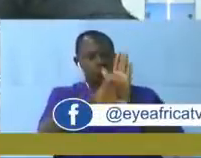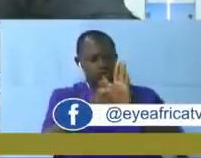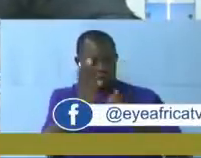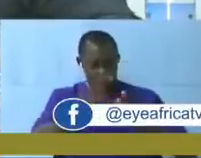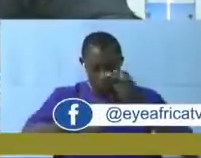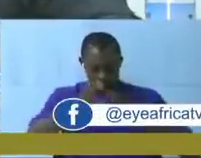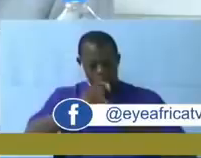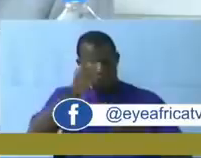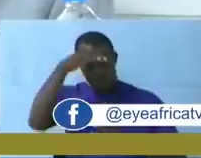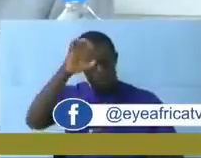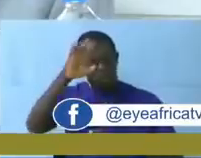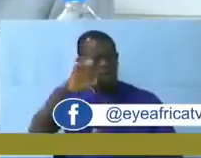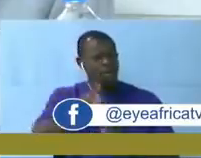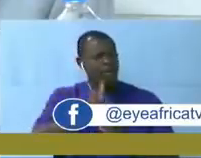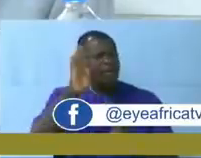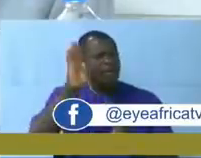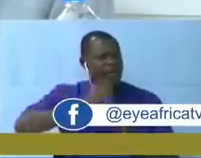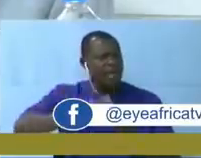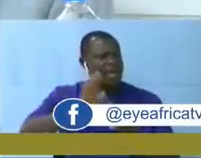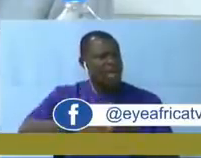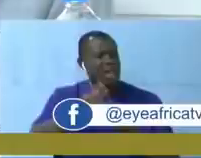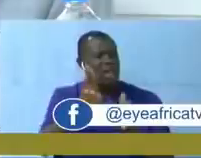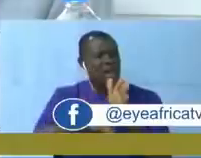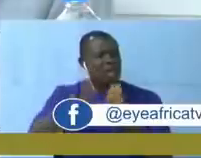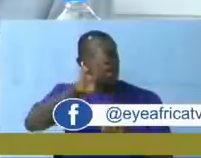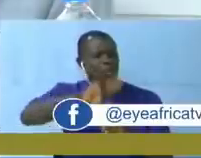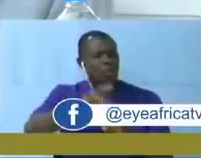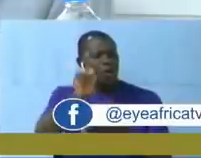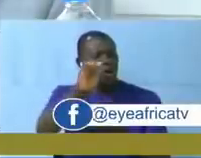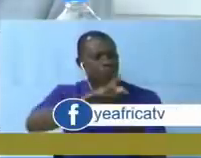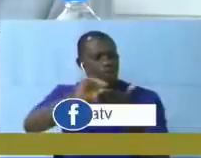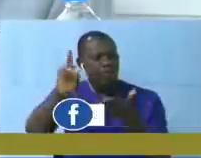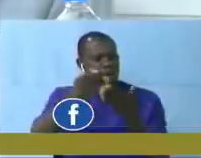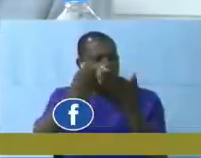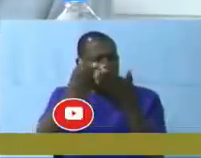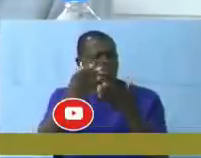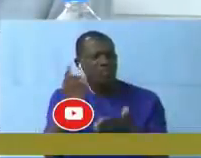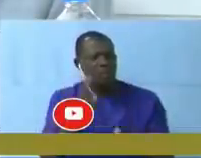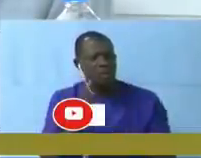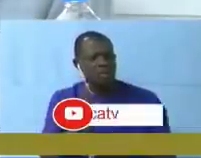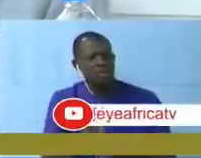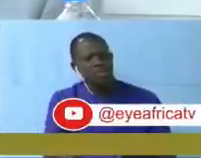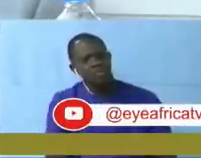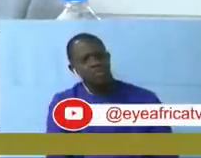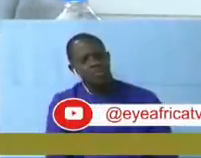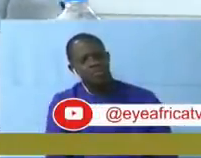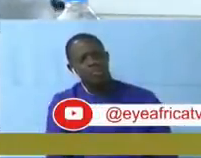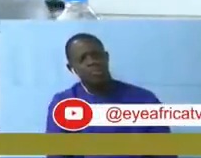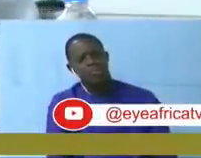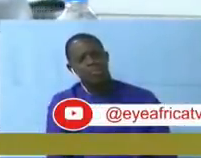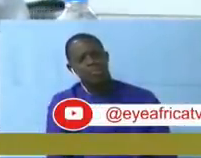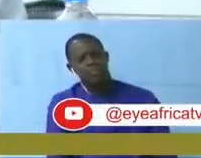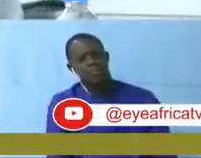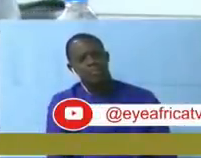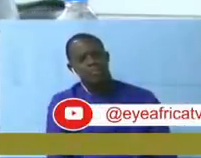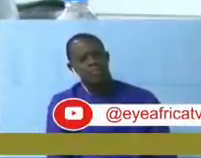nak commission bi gannaaw buñ defé diso yoyu na lan mo faxé ko ci lolu.